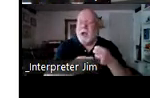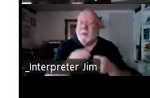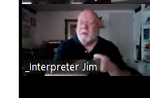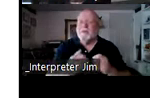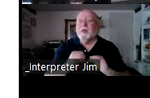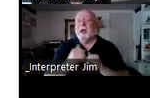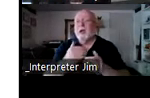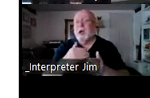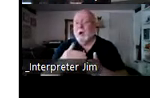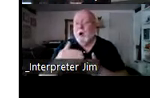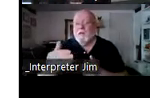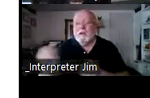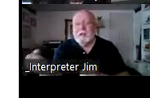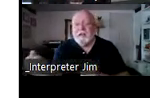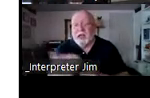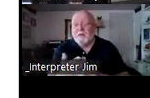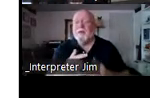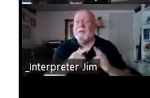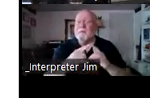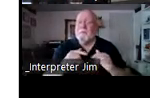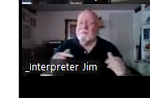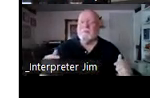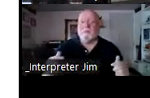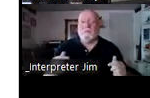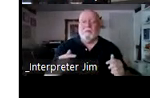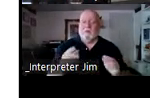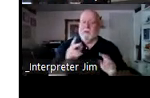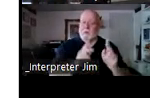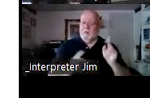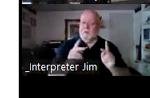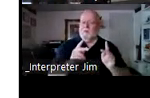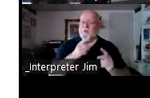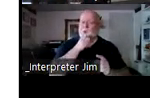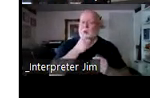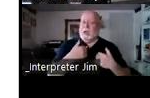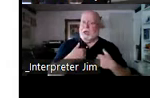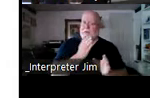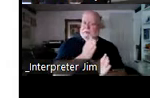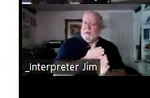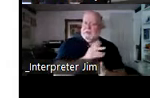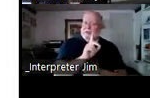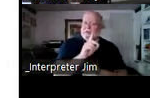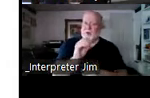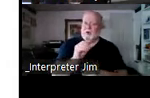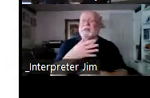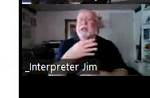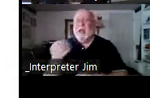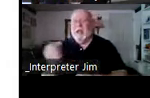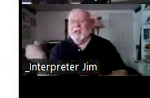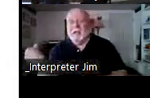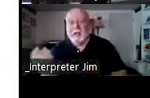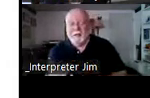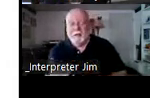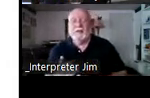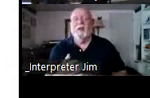identifying and addressing problem gambling among individuals with psychiatric disorders may help decrease suicide risk, and screening, assessment, and intervention for